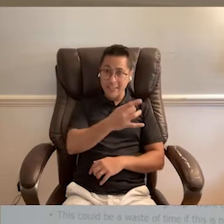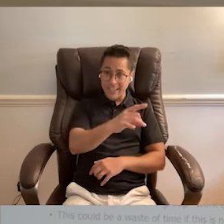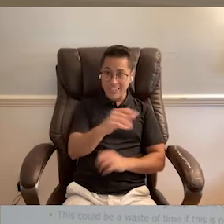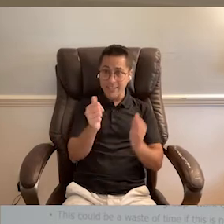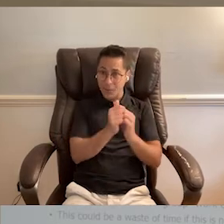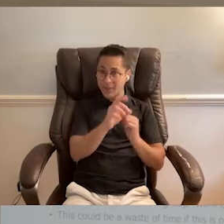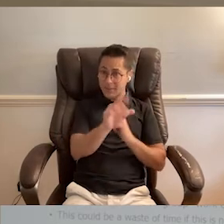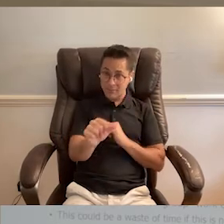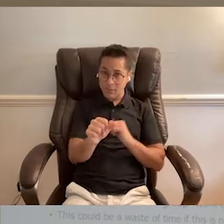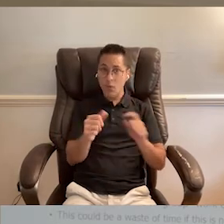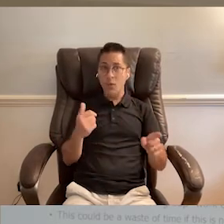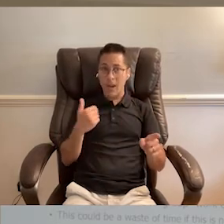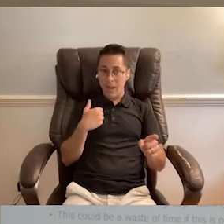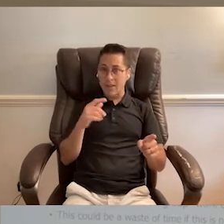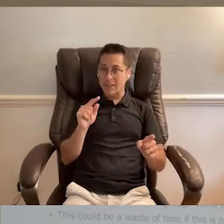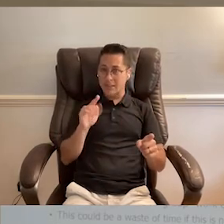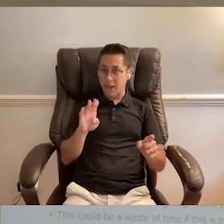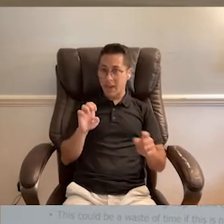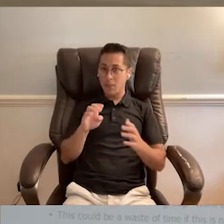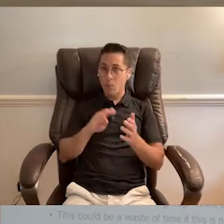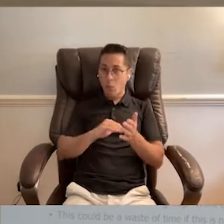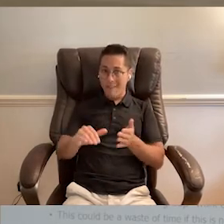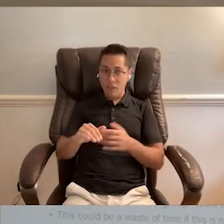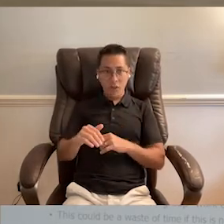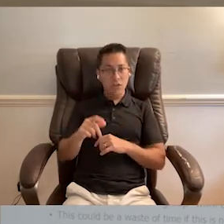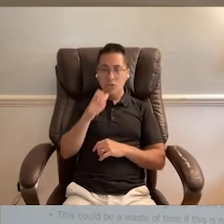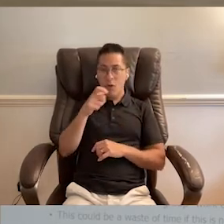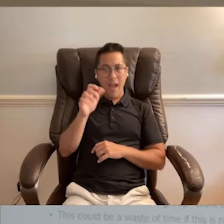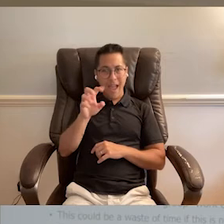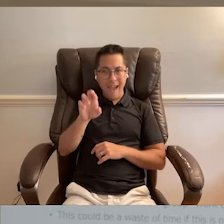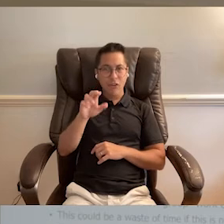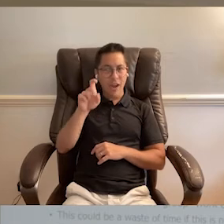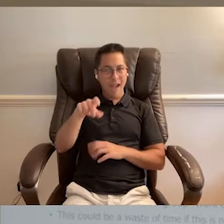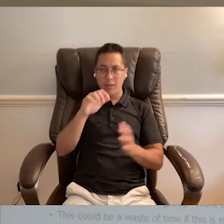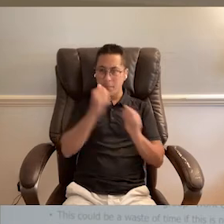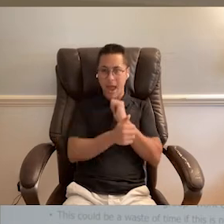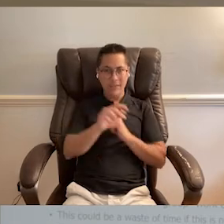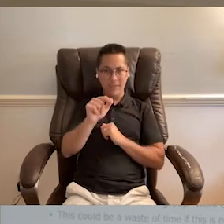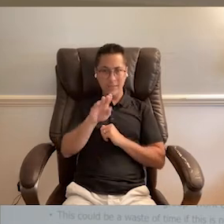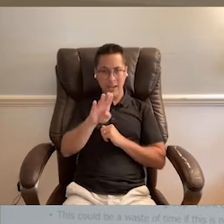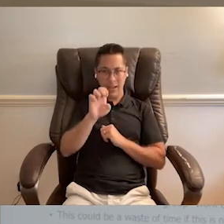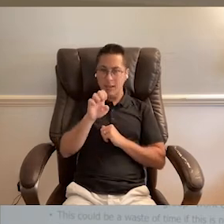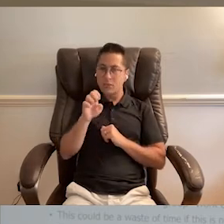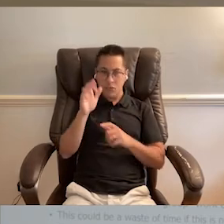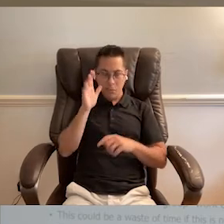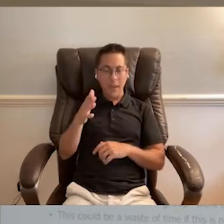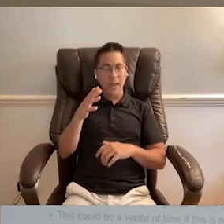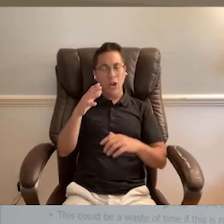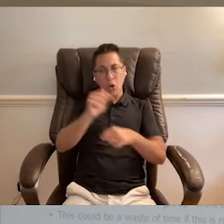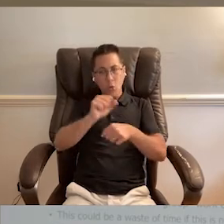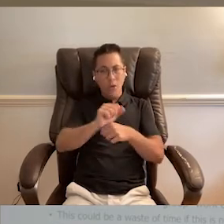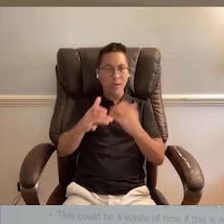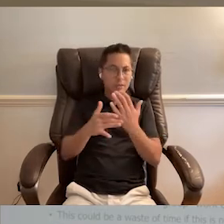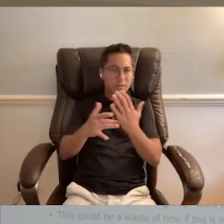TABE waiver. They do not ever have to pass the TABE in order to be in a career and tech program. They have to take the